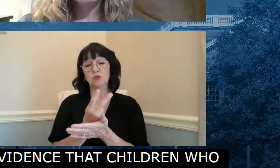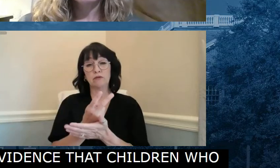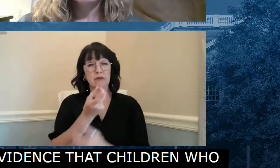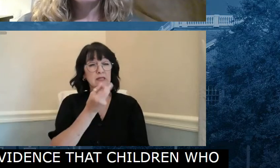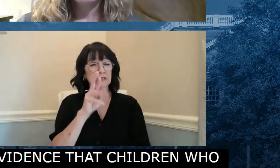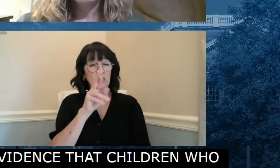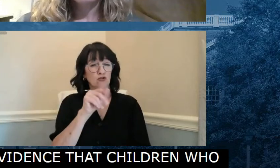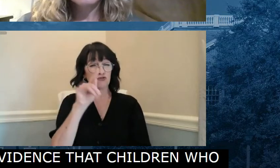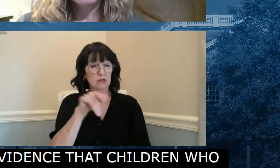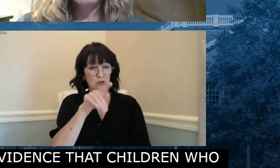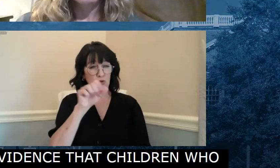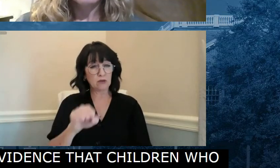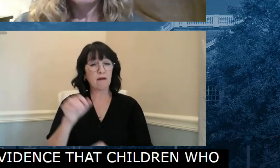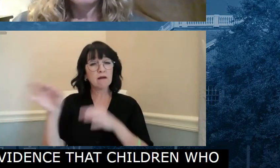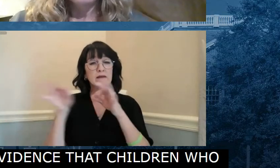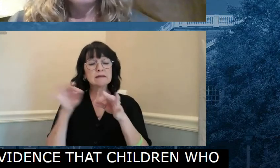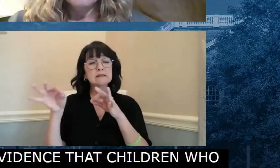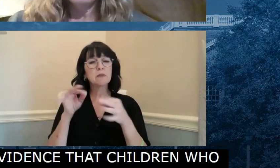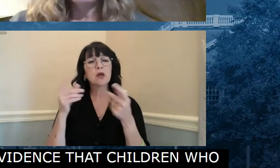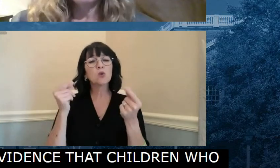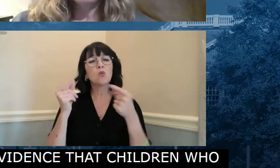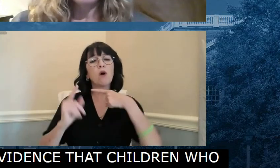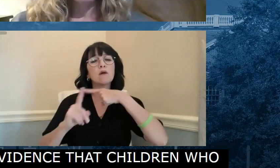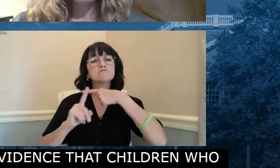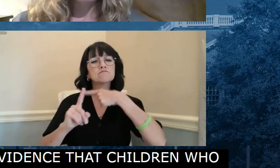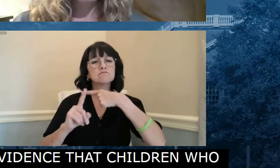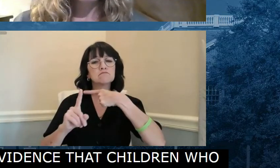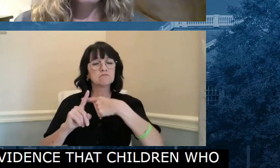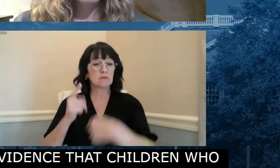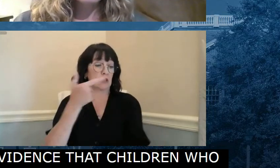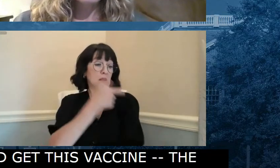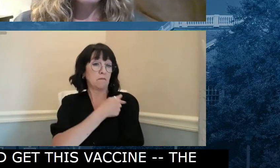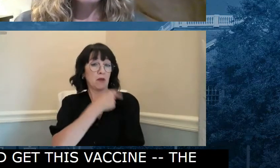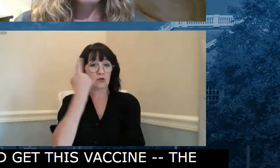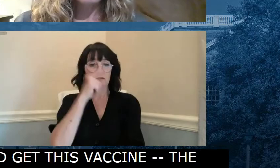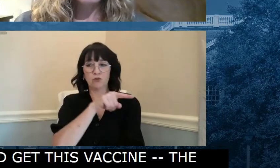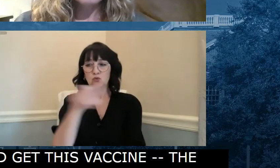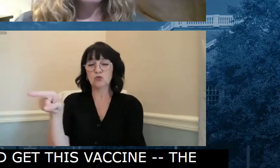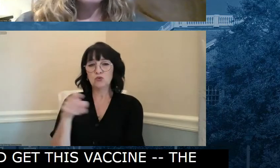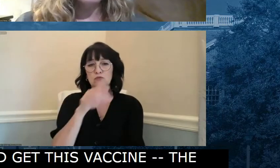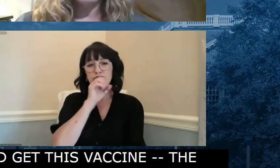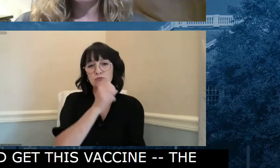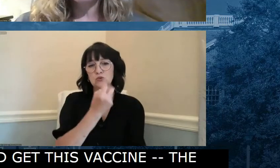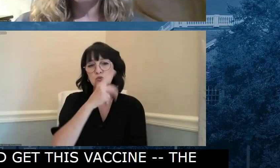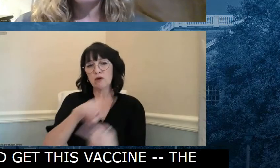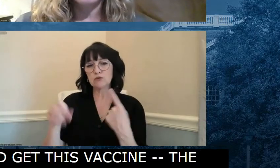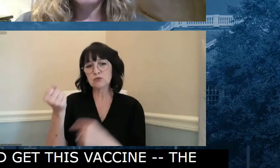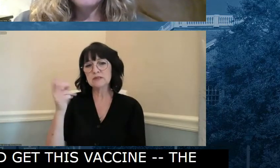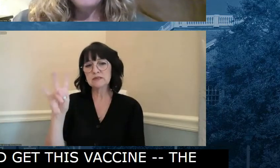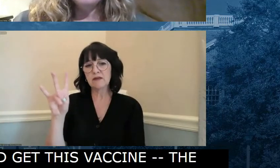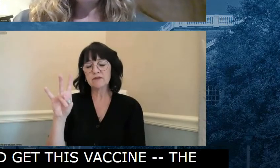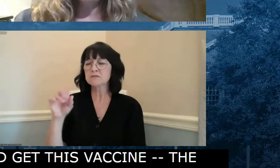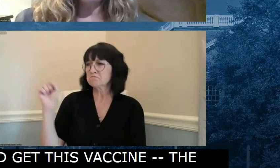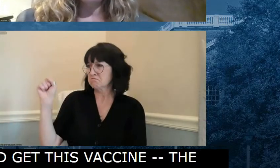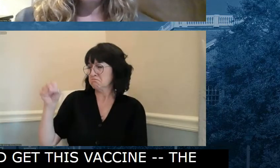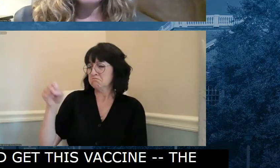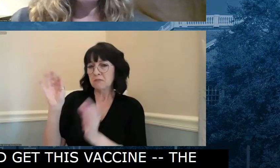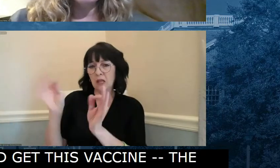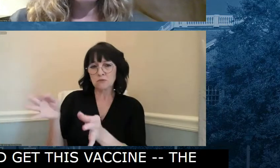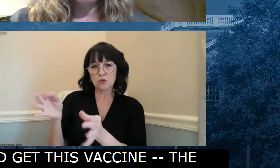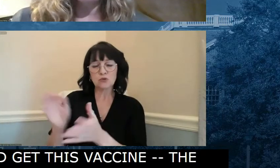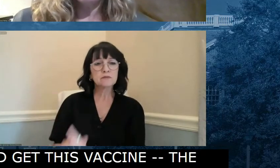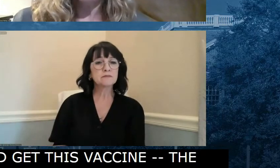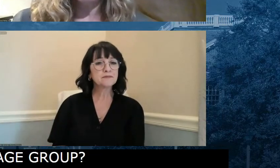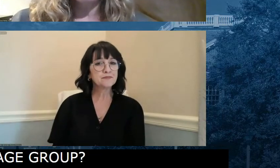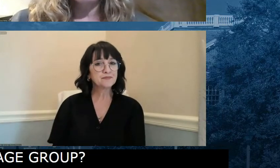address that, the benefits of the vaccine for the 12 to 17-year-old age? Yeah, absolutely. And so,